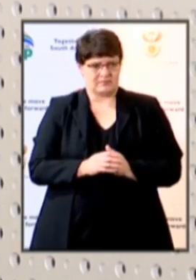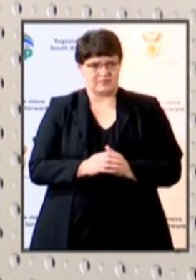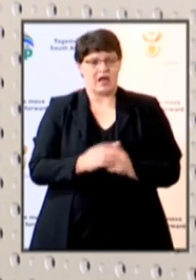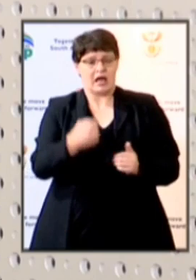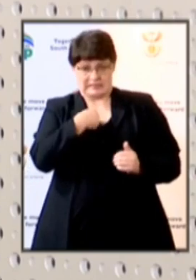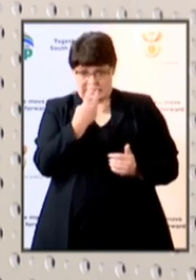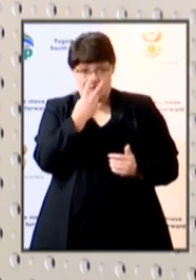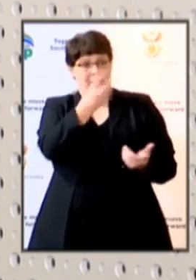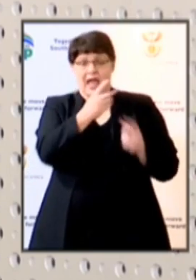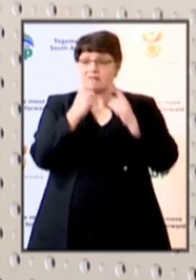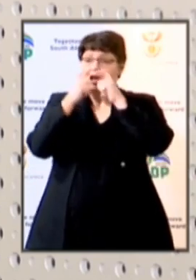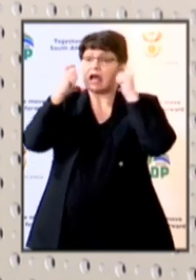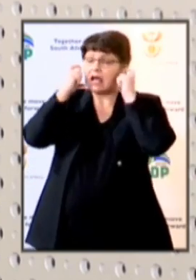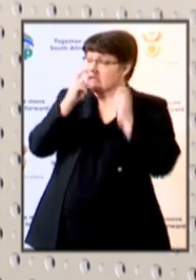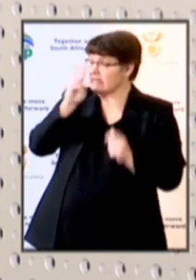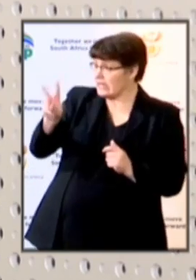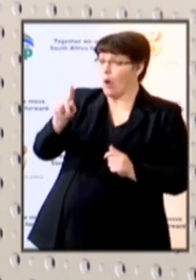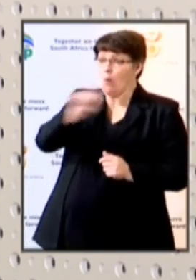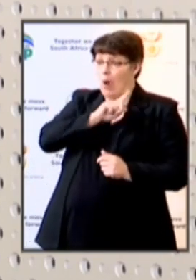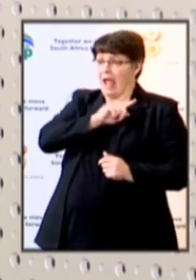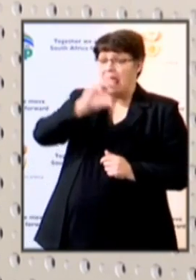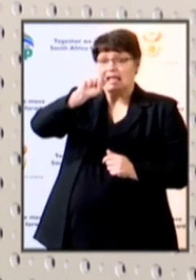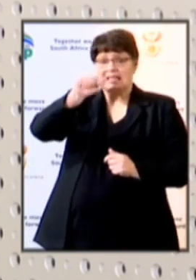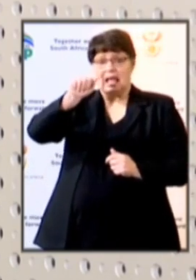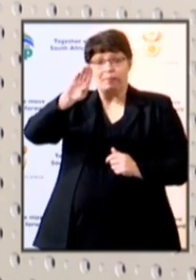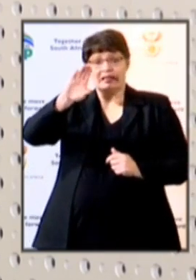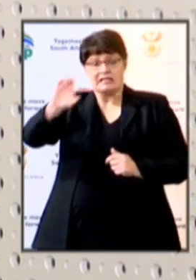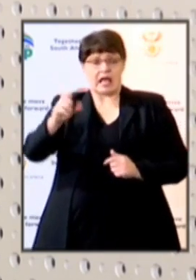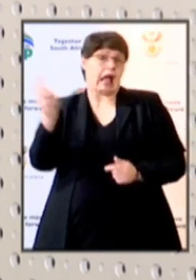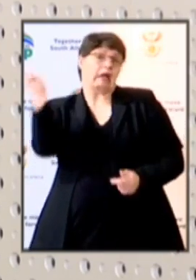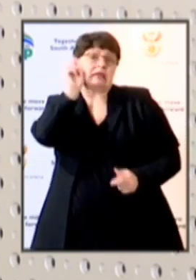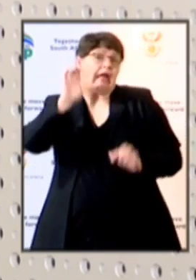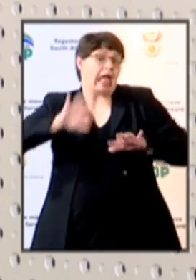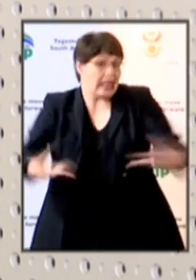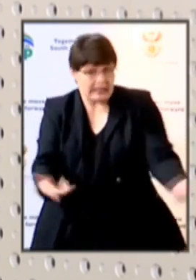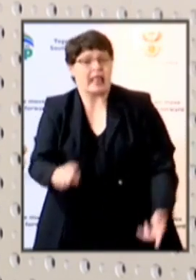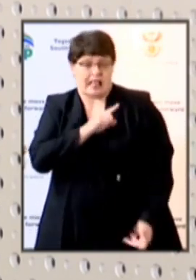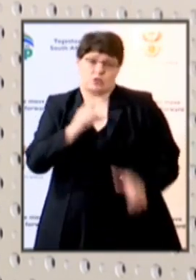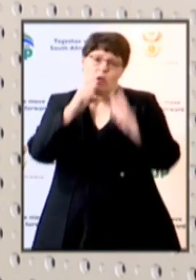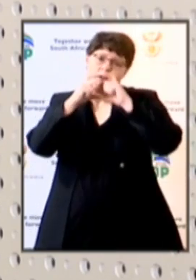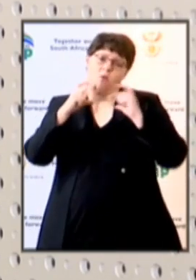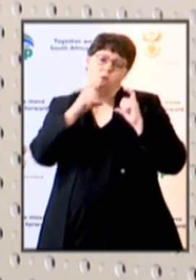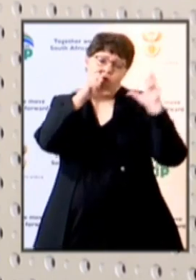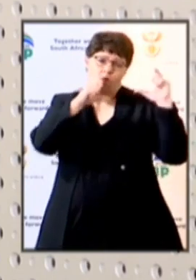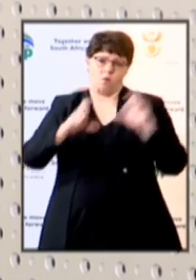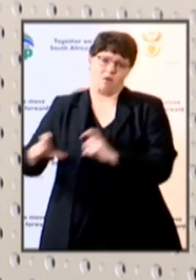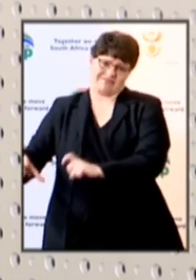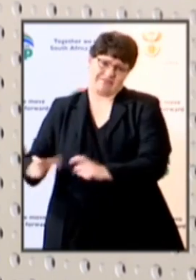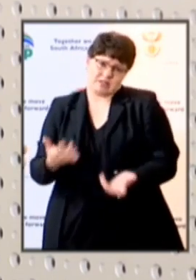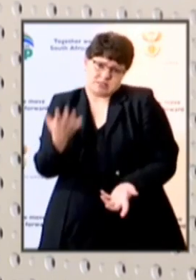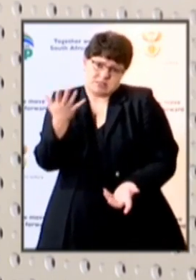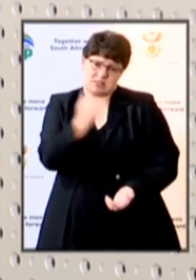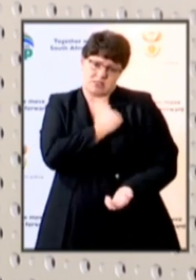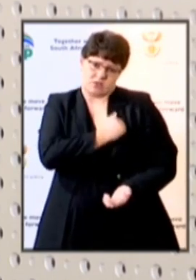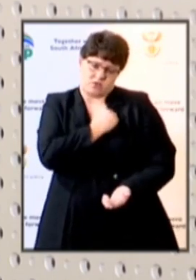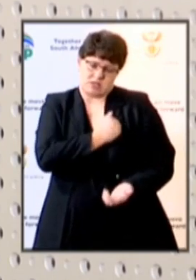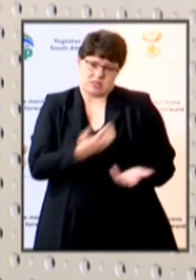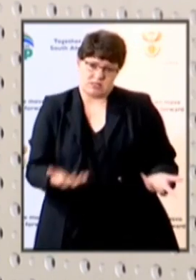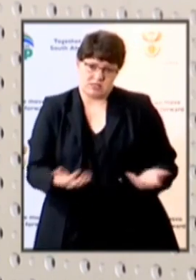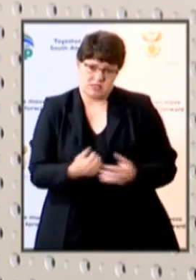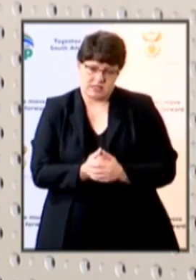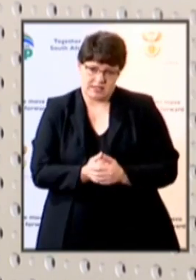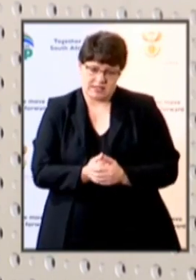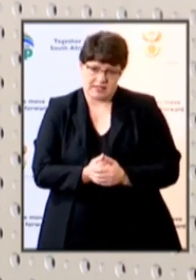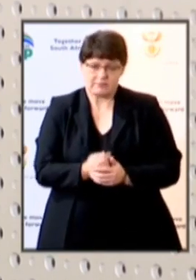And I had a cloth mask is only because SABC said they couldn't hear me properly, so I had to take it off.